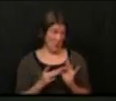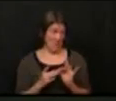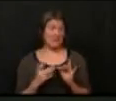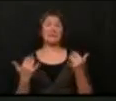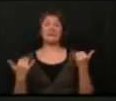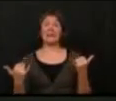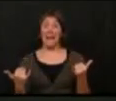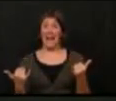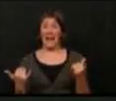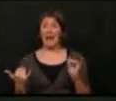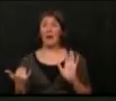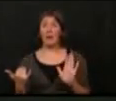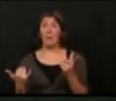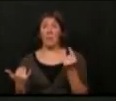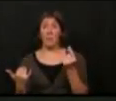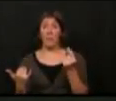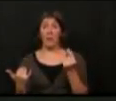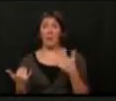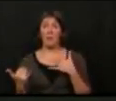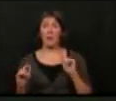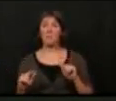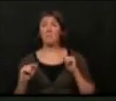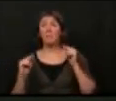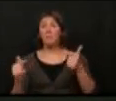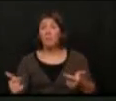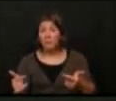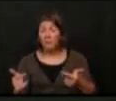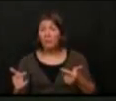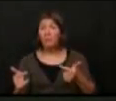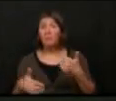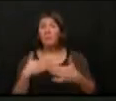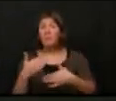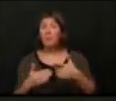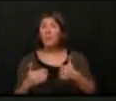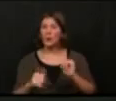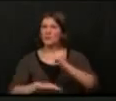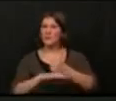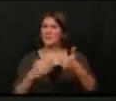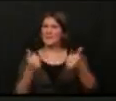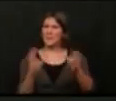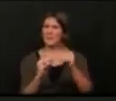historically we've set a meeting to focus specifically on budget,